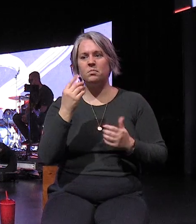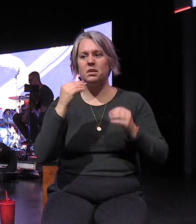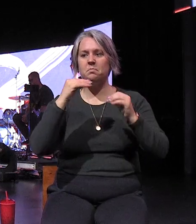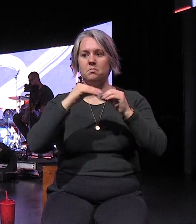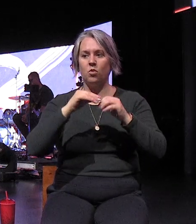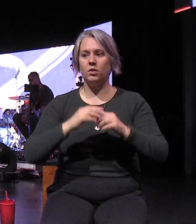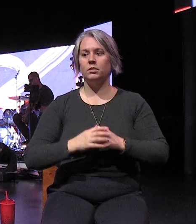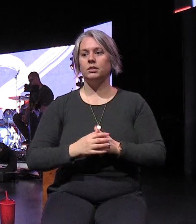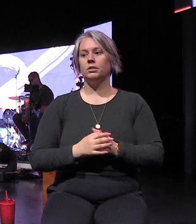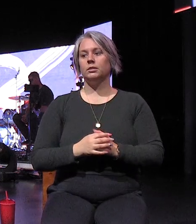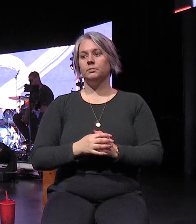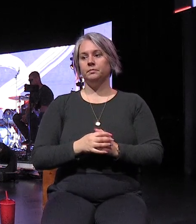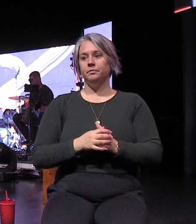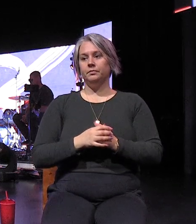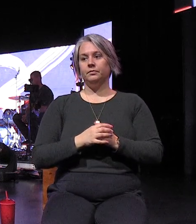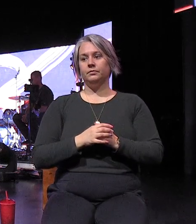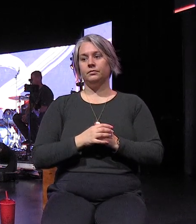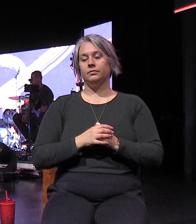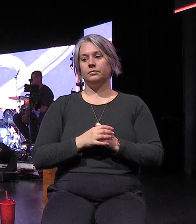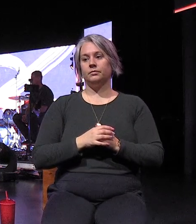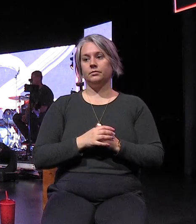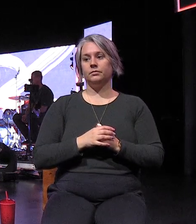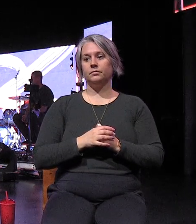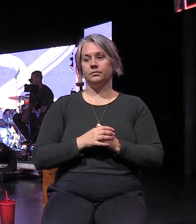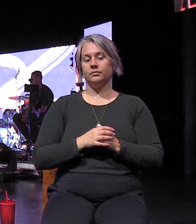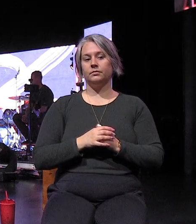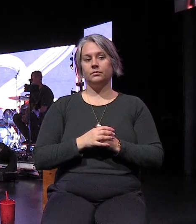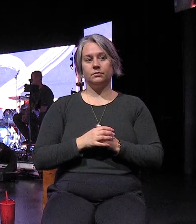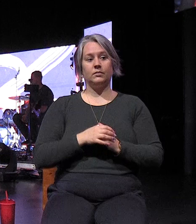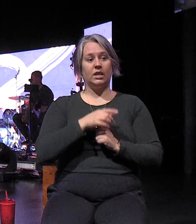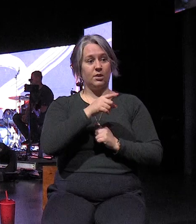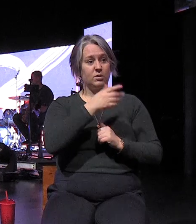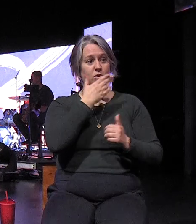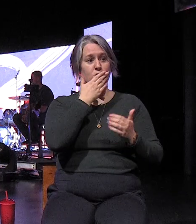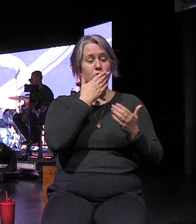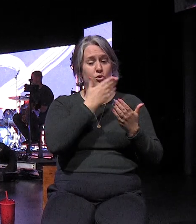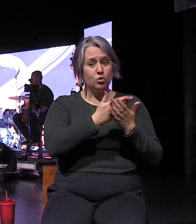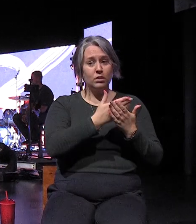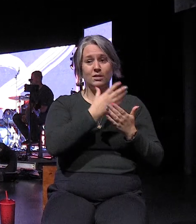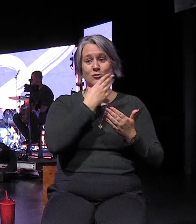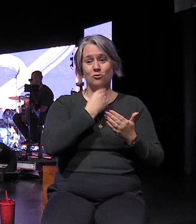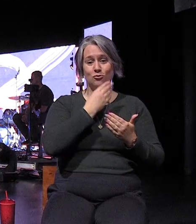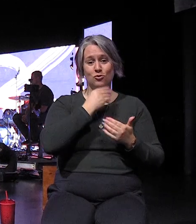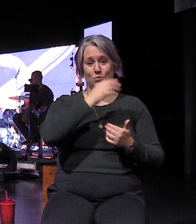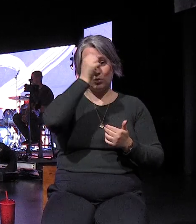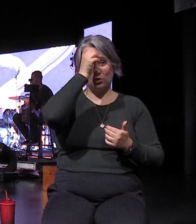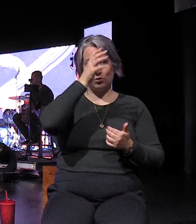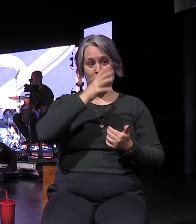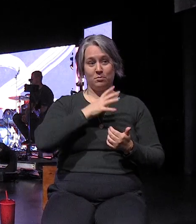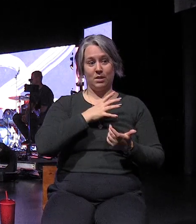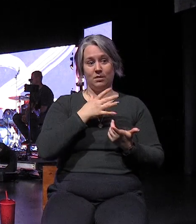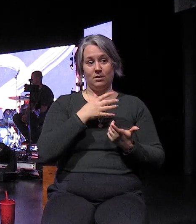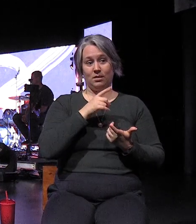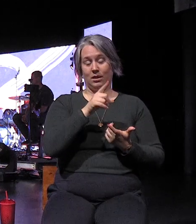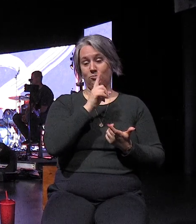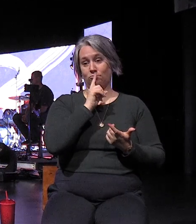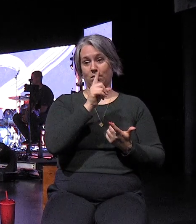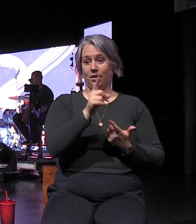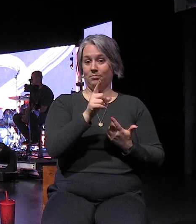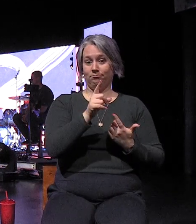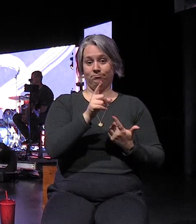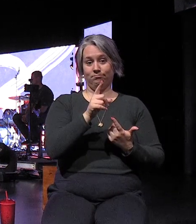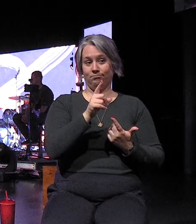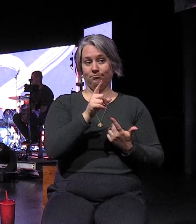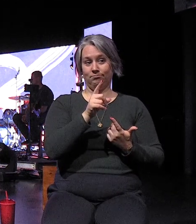as a good Jewish man, he would have been at what everyone else would have thought was the pinnacle of having